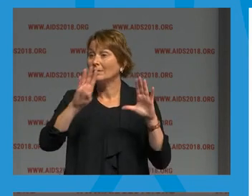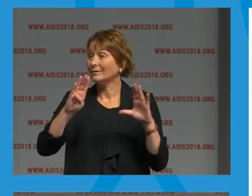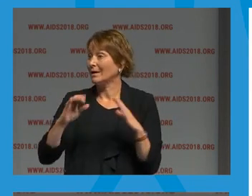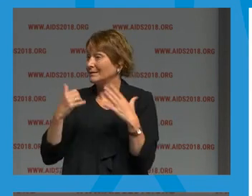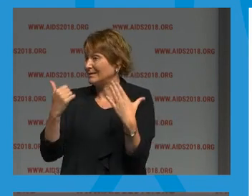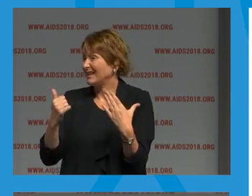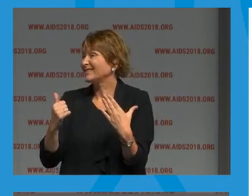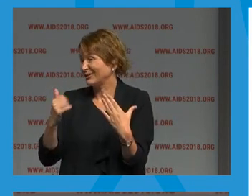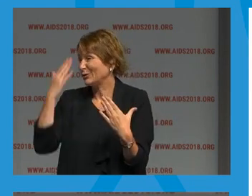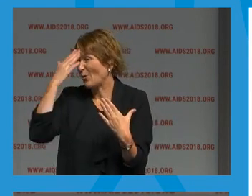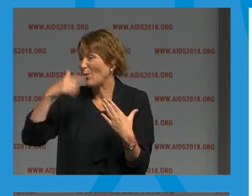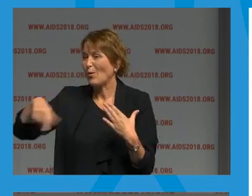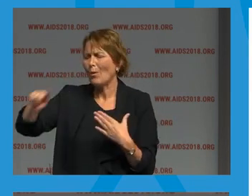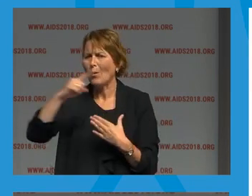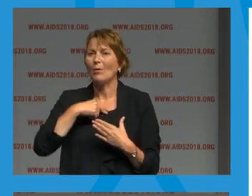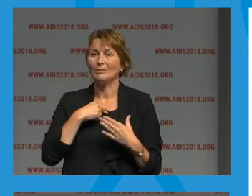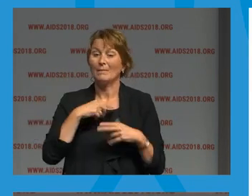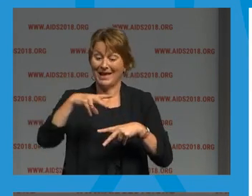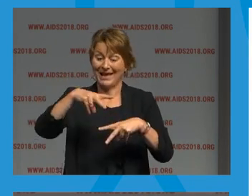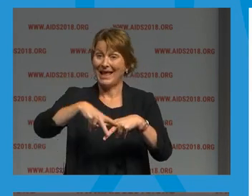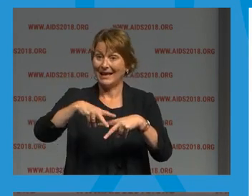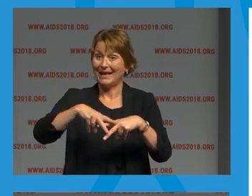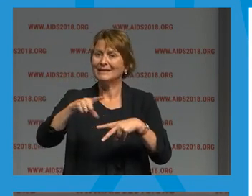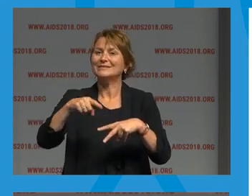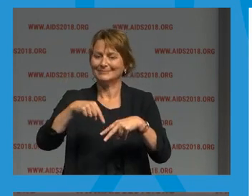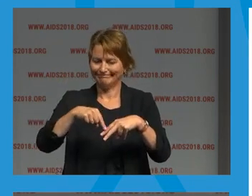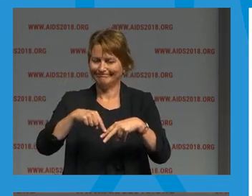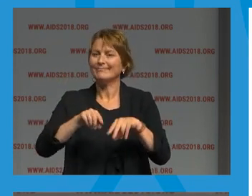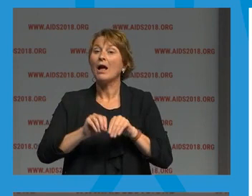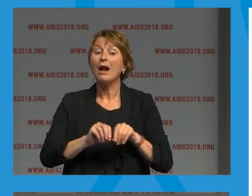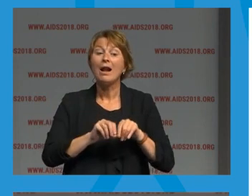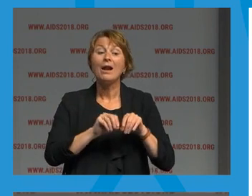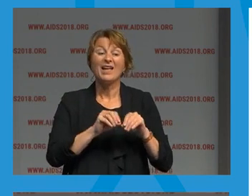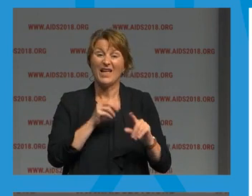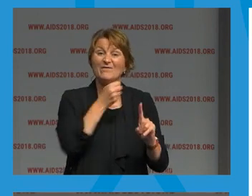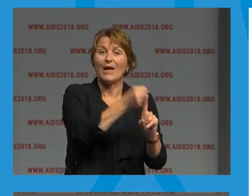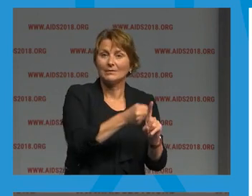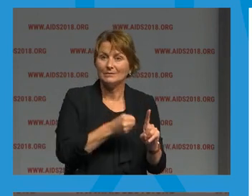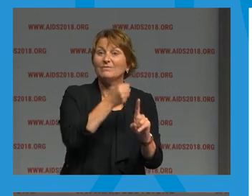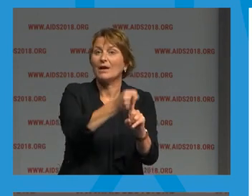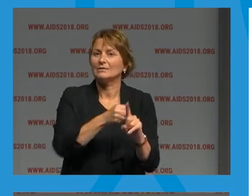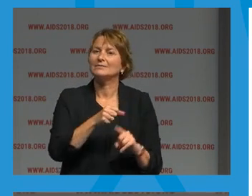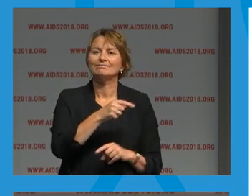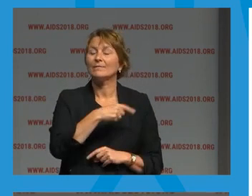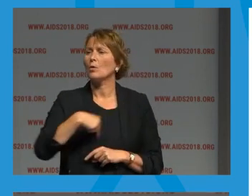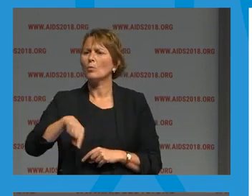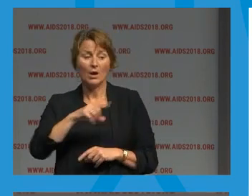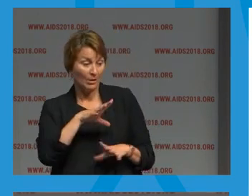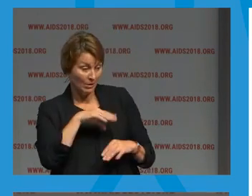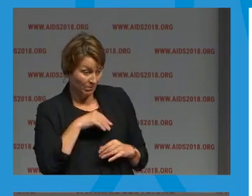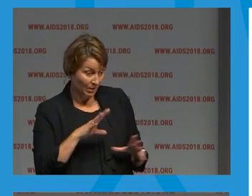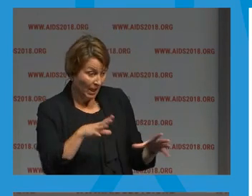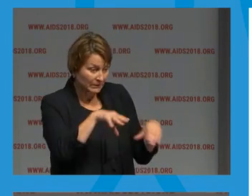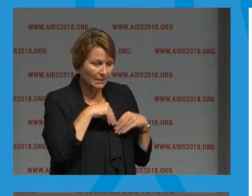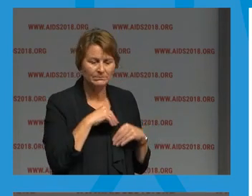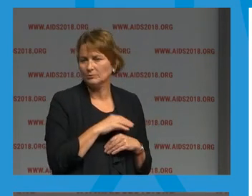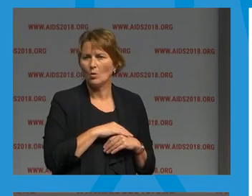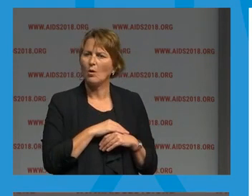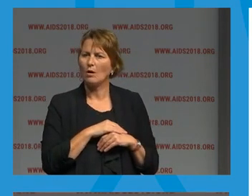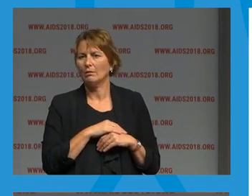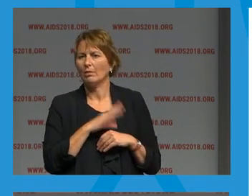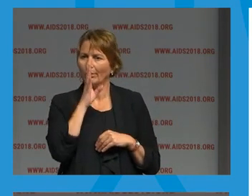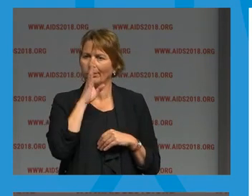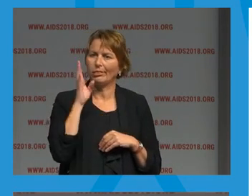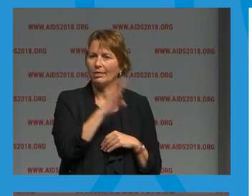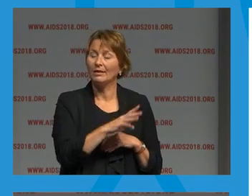brought out of us and showed to us where as communities we were not accepting of all. And so where are we